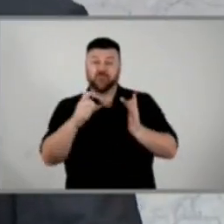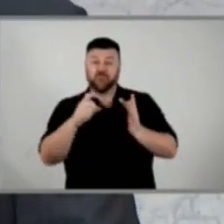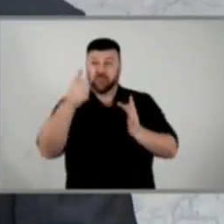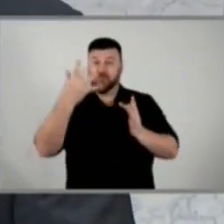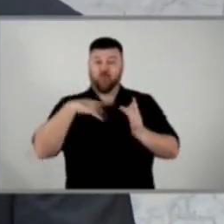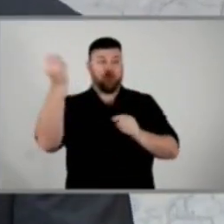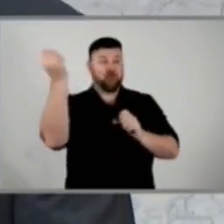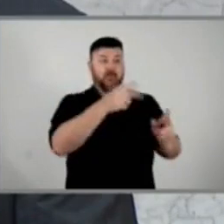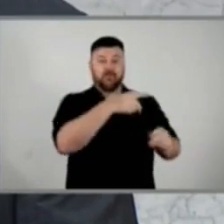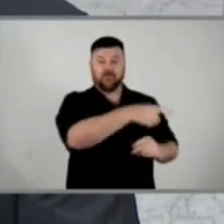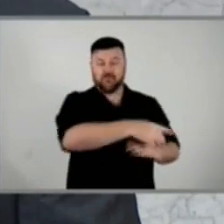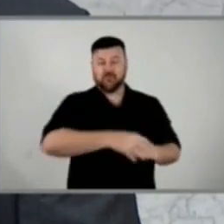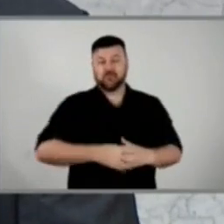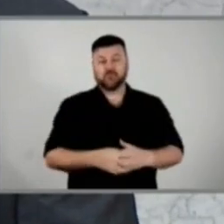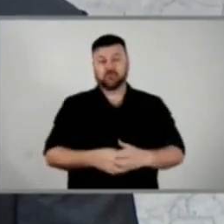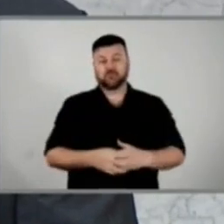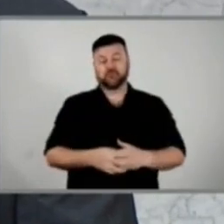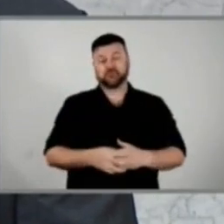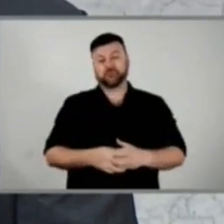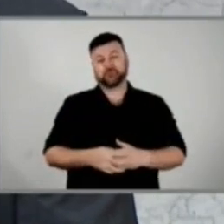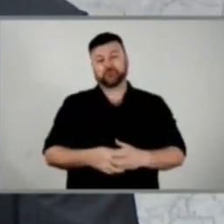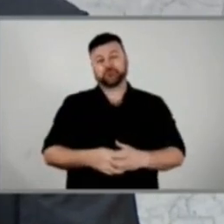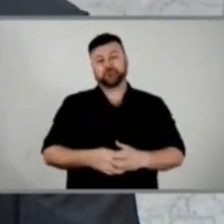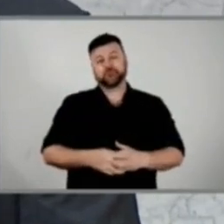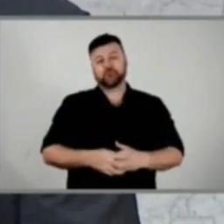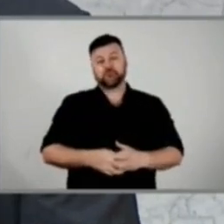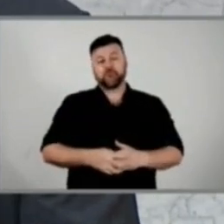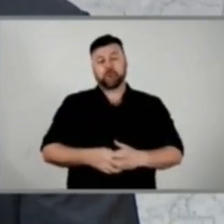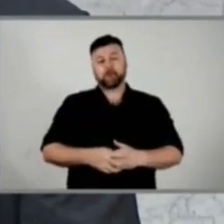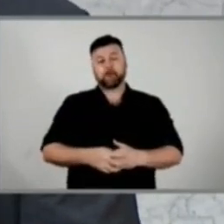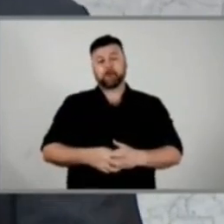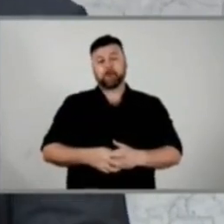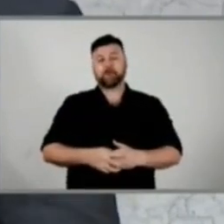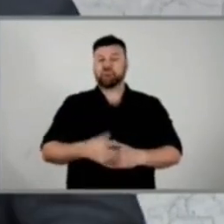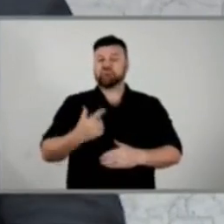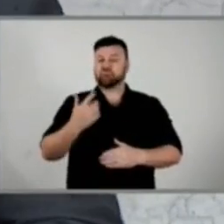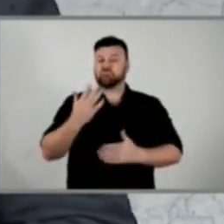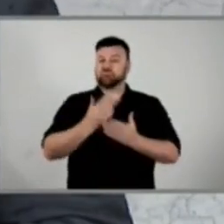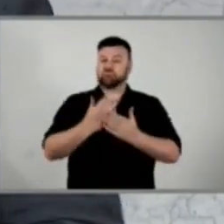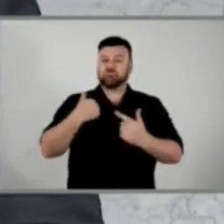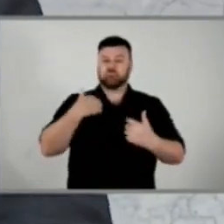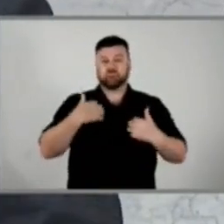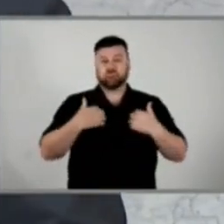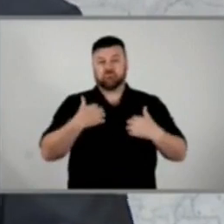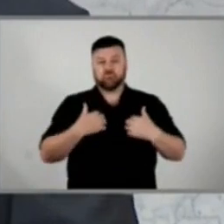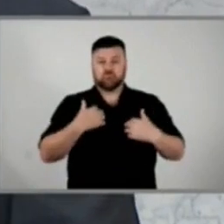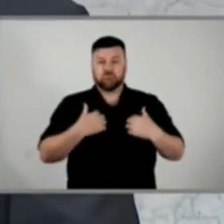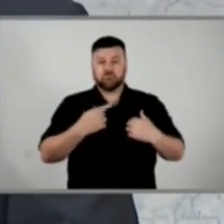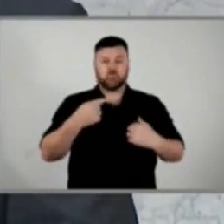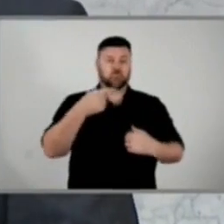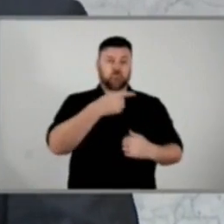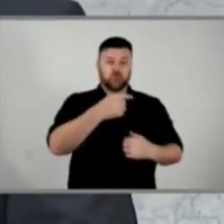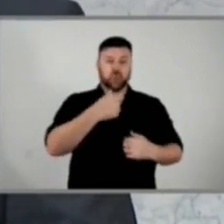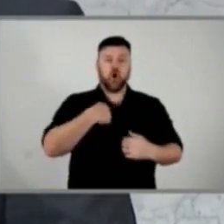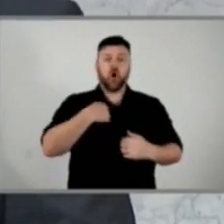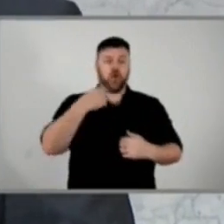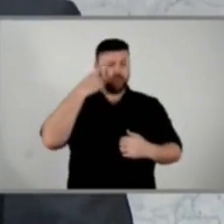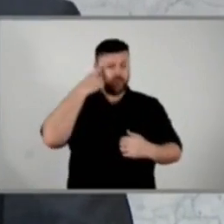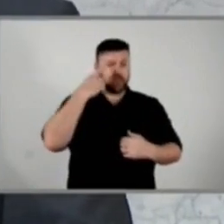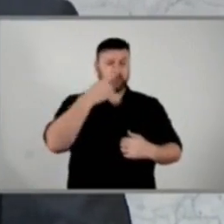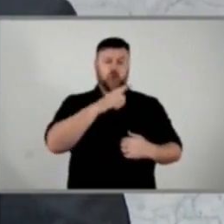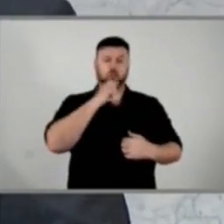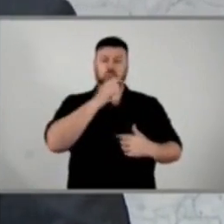and quarantine in their home city, I think, would be very welcome to them. So we look forward. I think that will give a great boost. You know, if we can